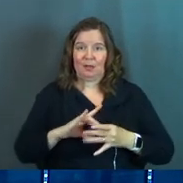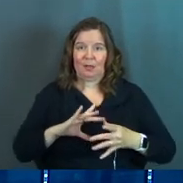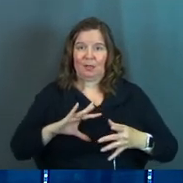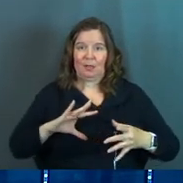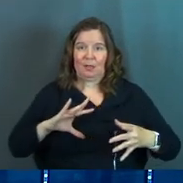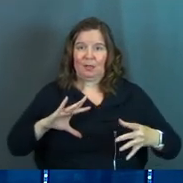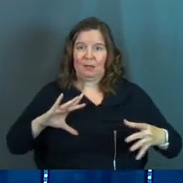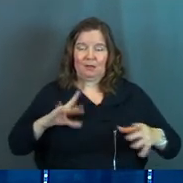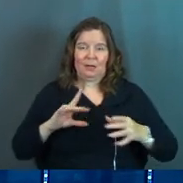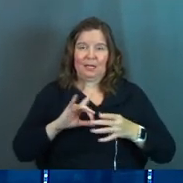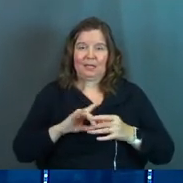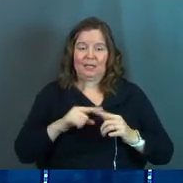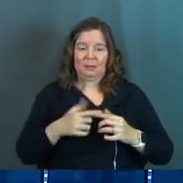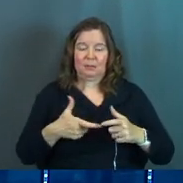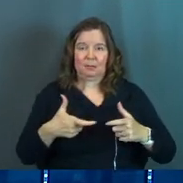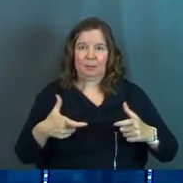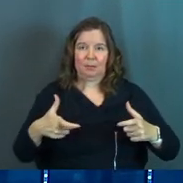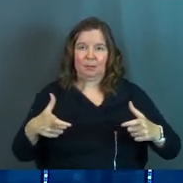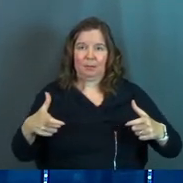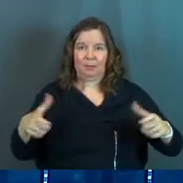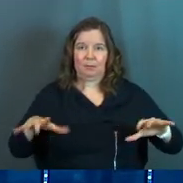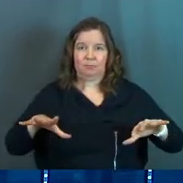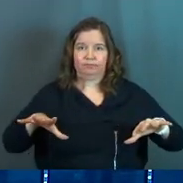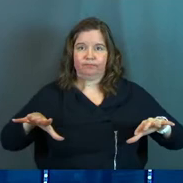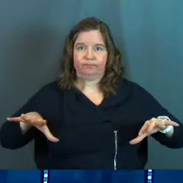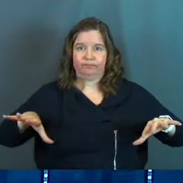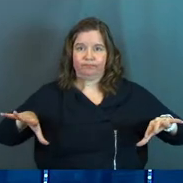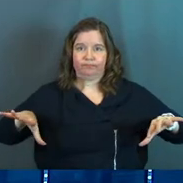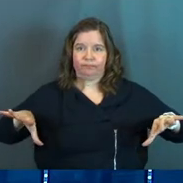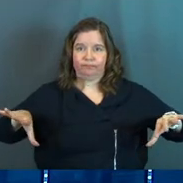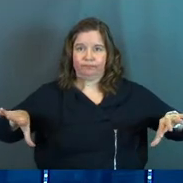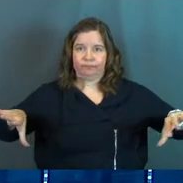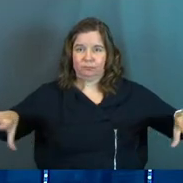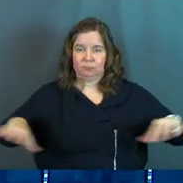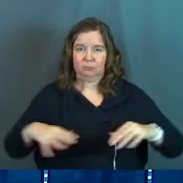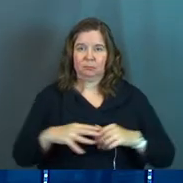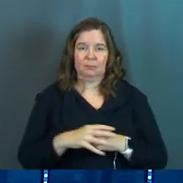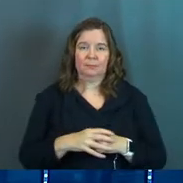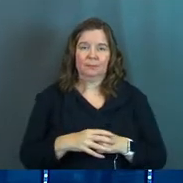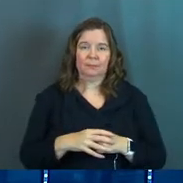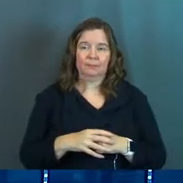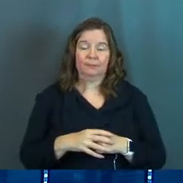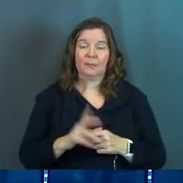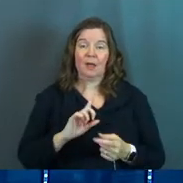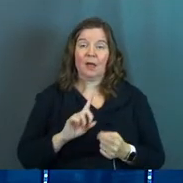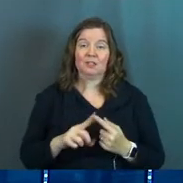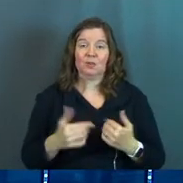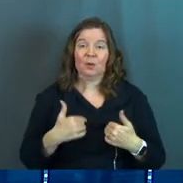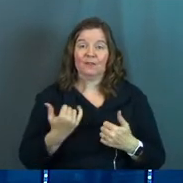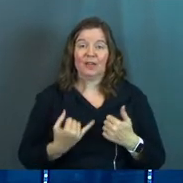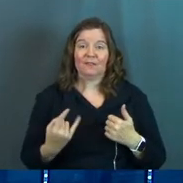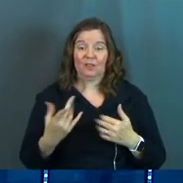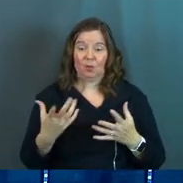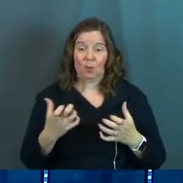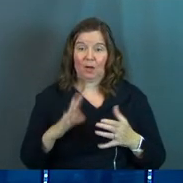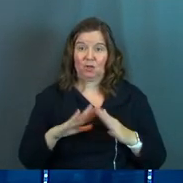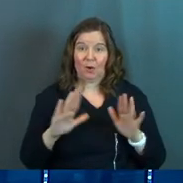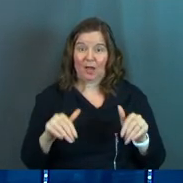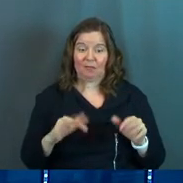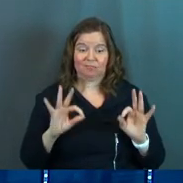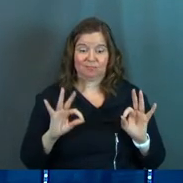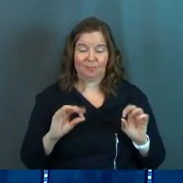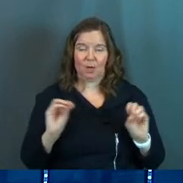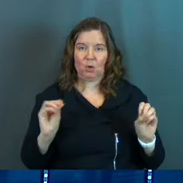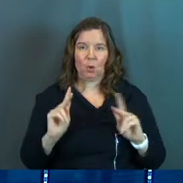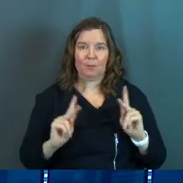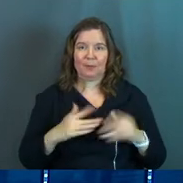it just keeps expanding and getting wider and wider and wider and wider apart until you have everything that you want in your house and you